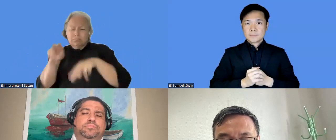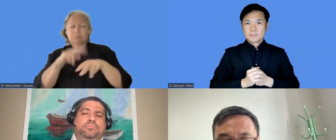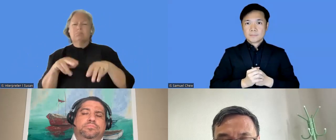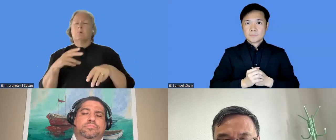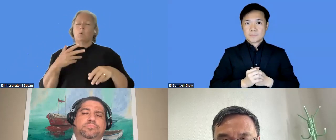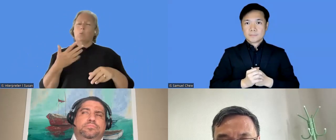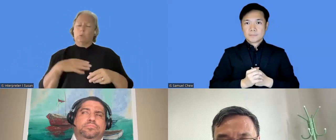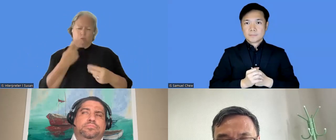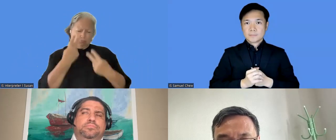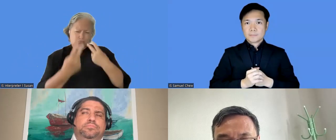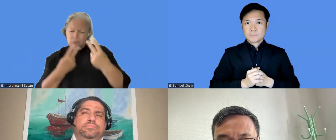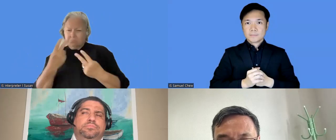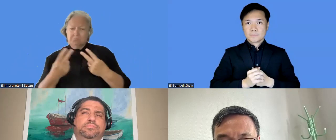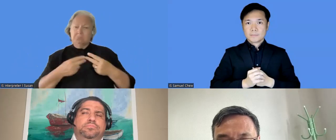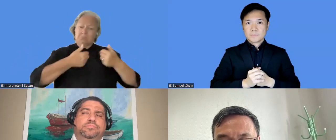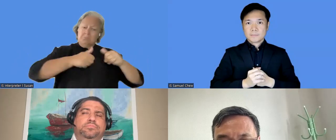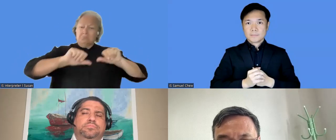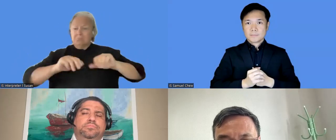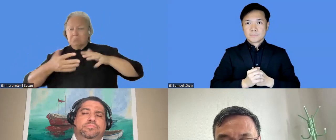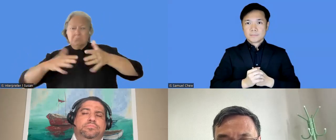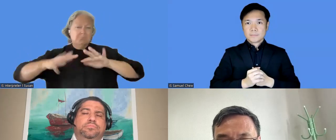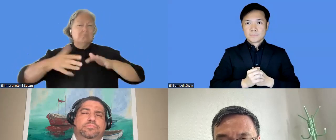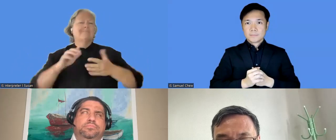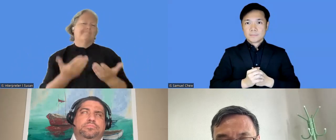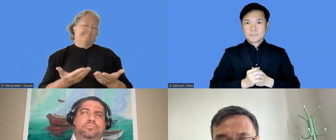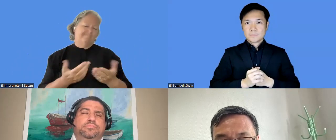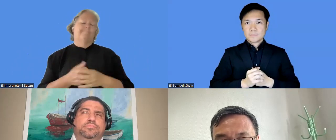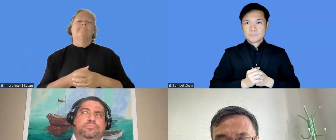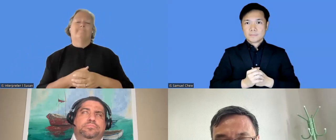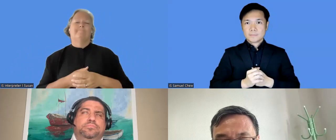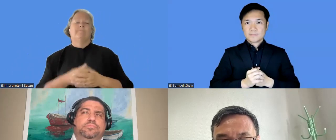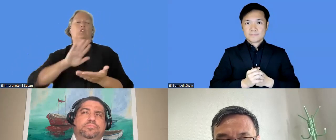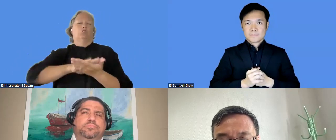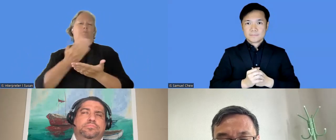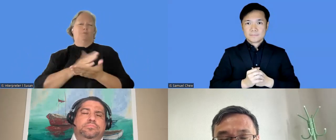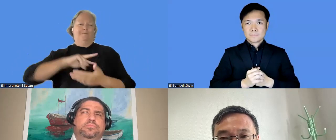outcome. The current Chinese strategy